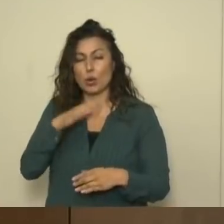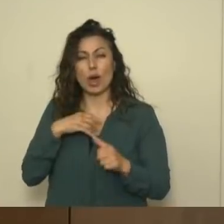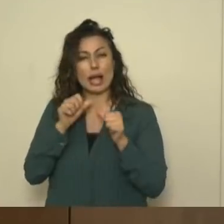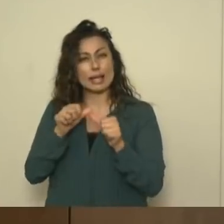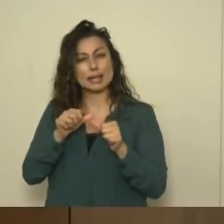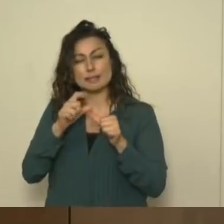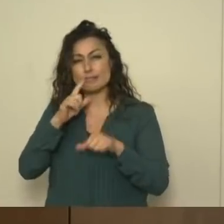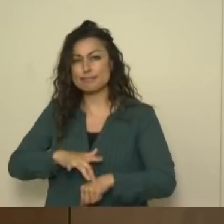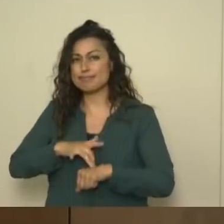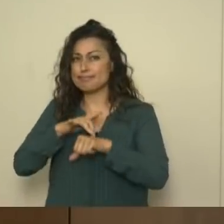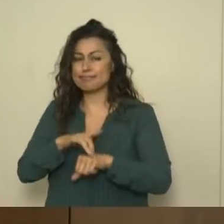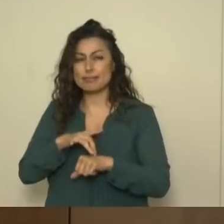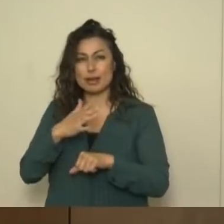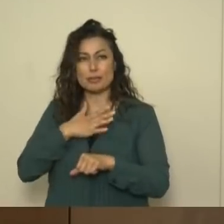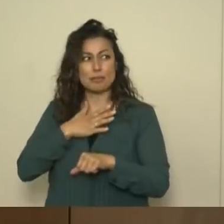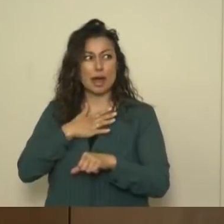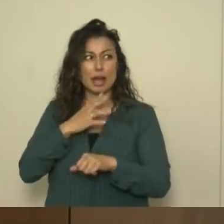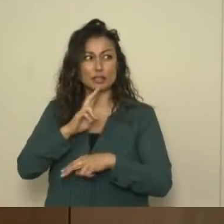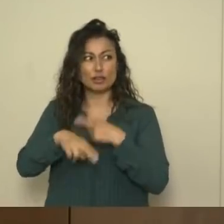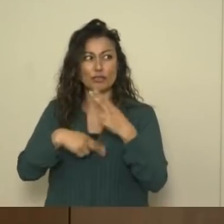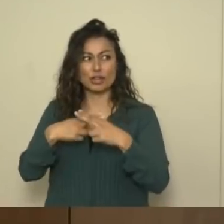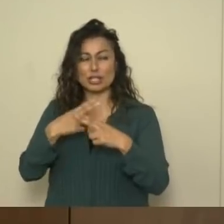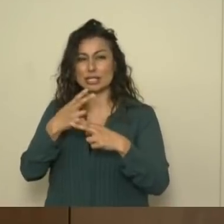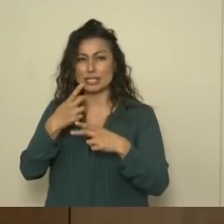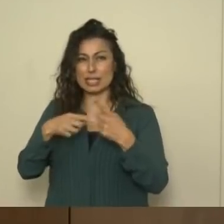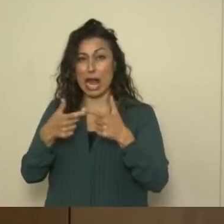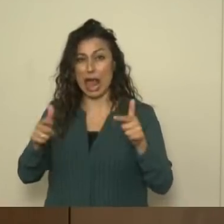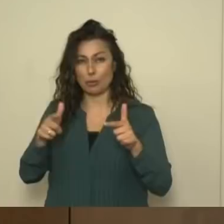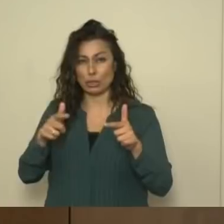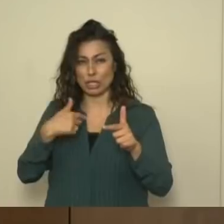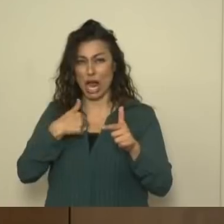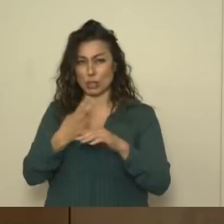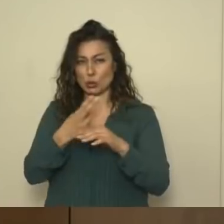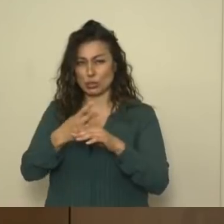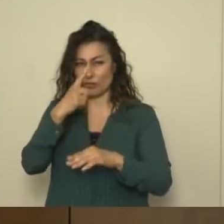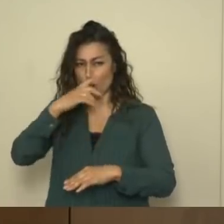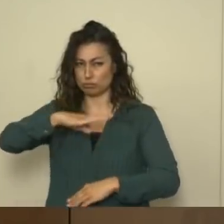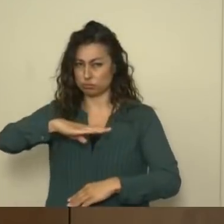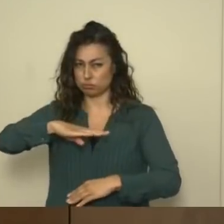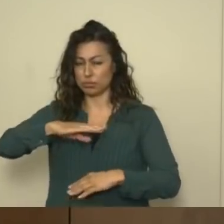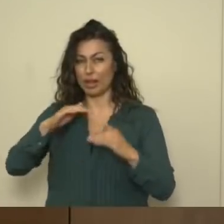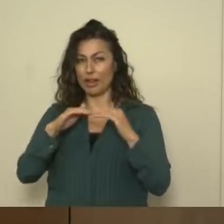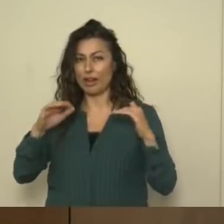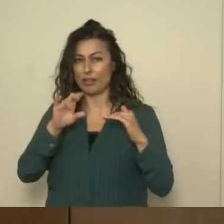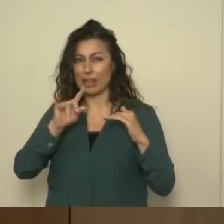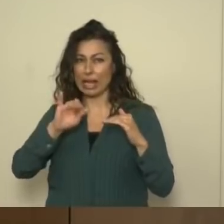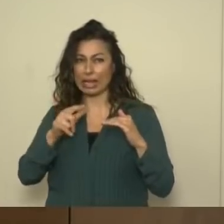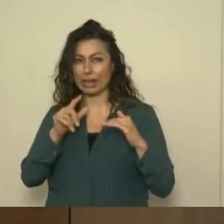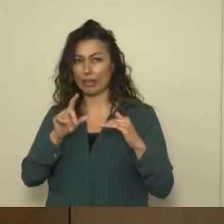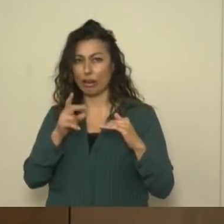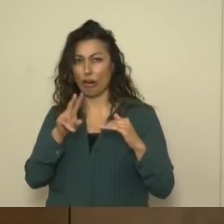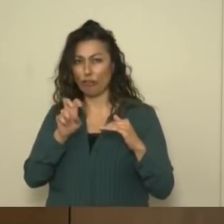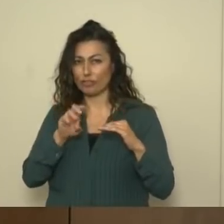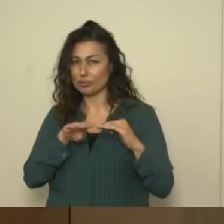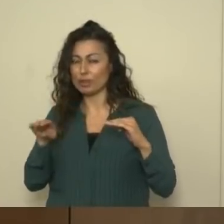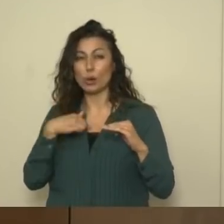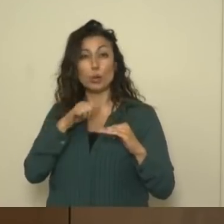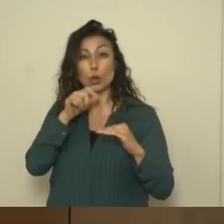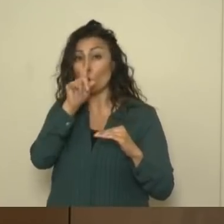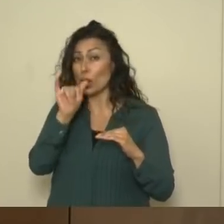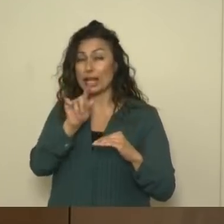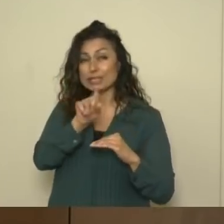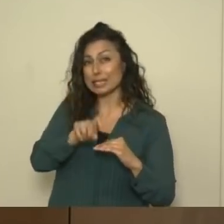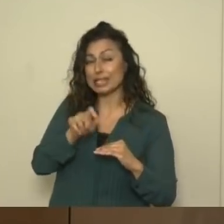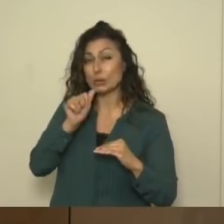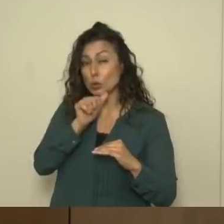my universal sign language for flattening the curve. We don't look like Texas or Arizona because we're